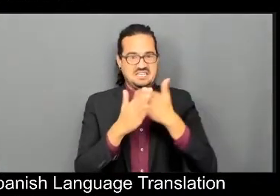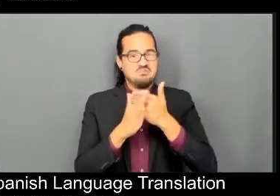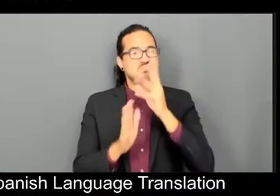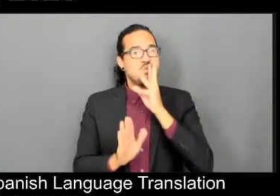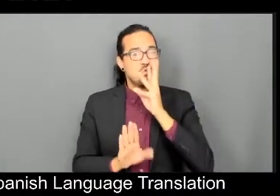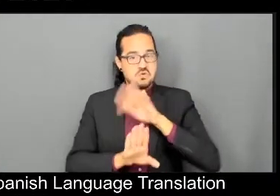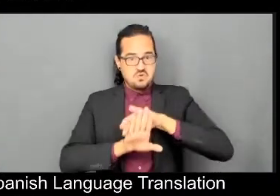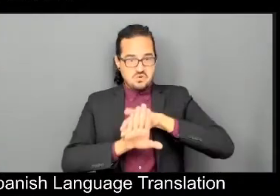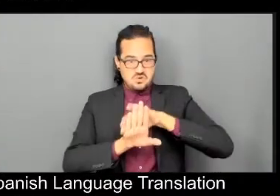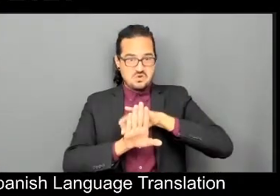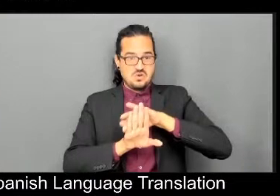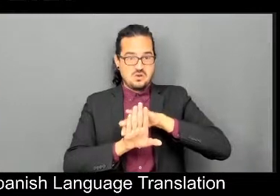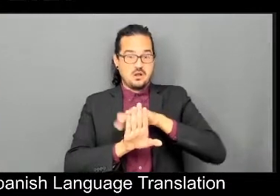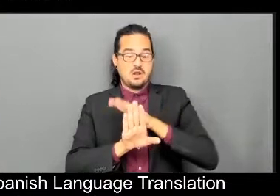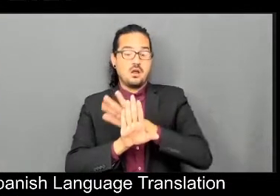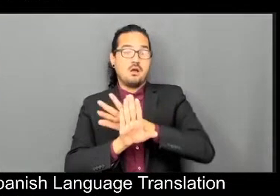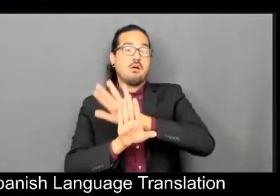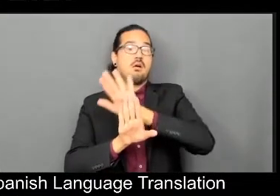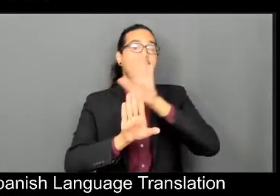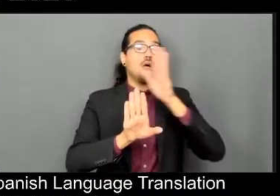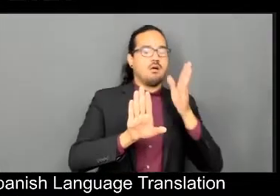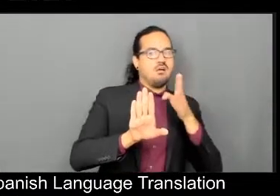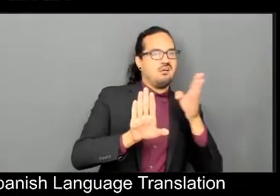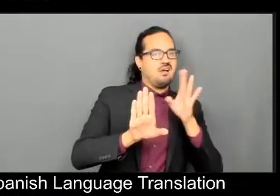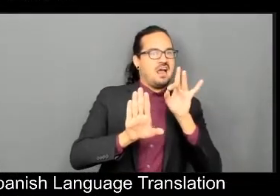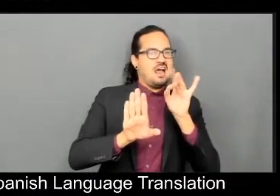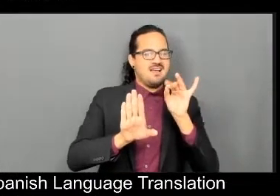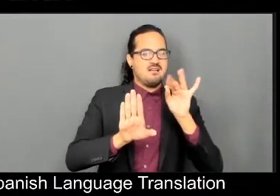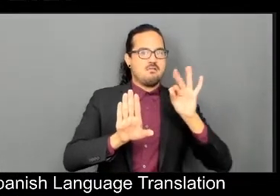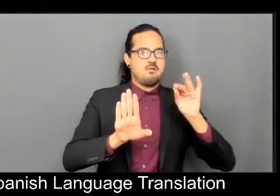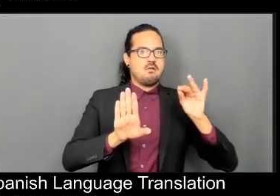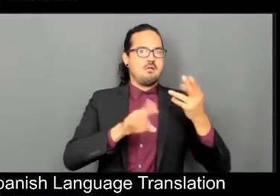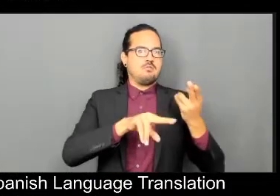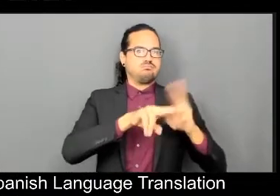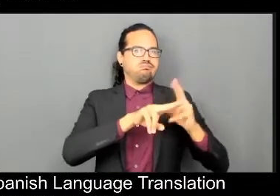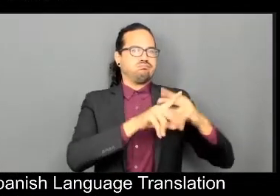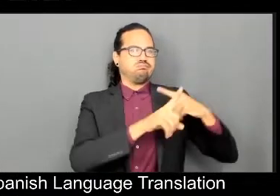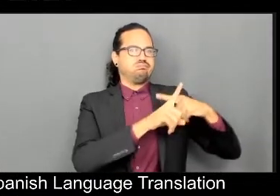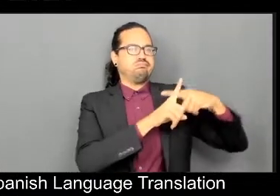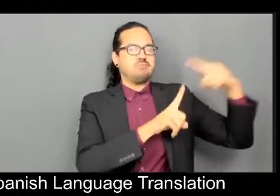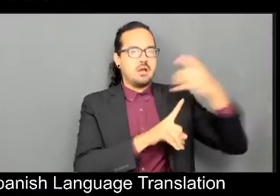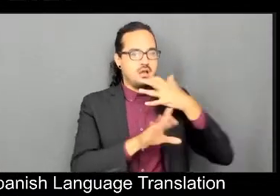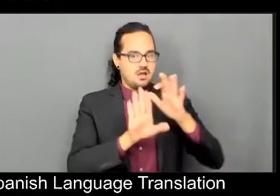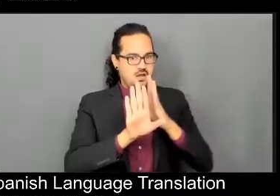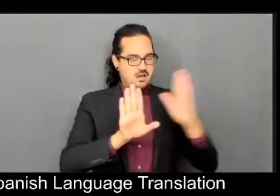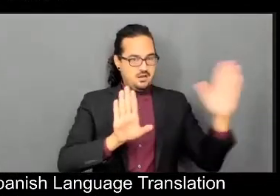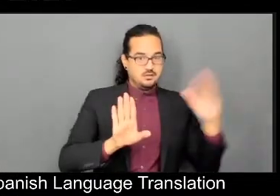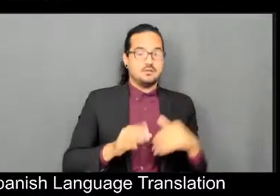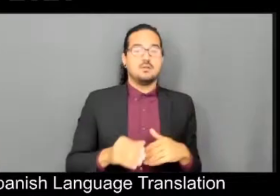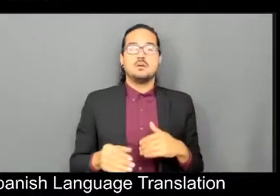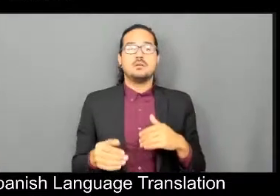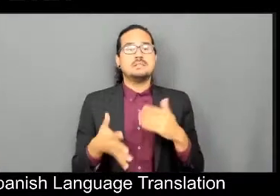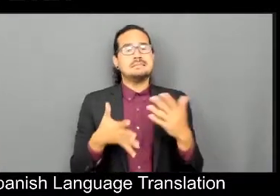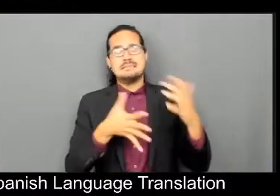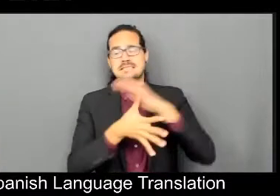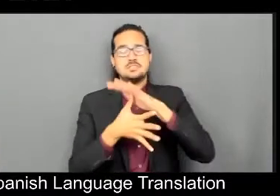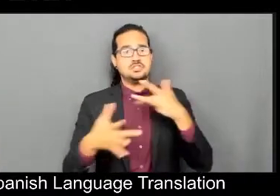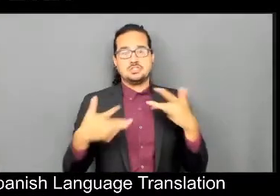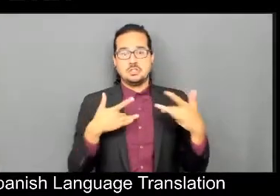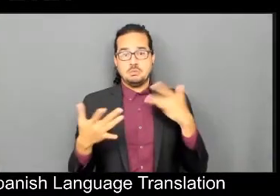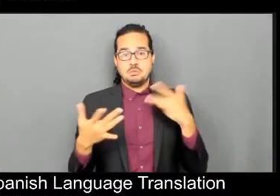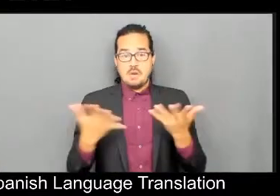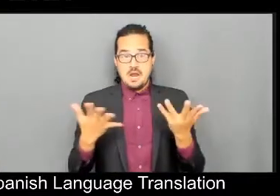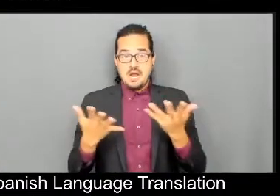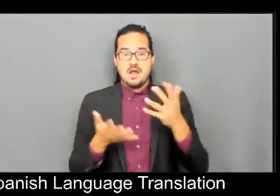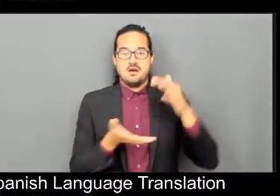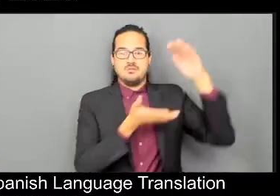the main concerns with the weather is as we go forward, as that marine layer becomes squashed or completely erodes out by Sunday,